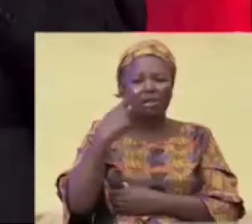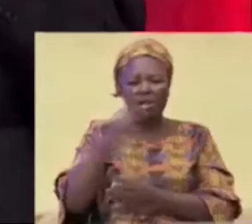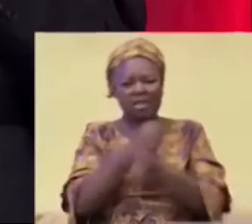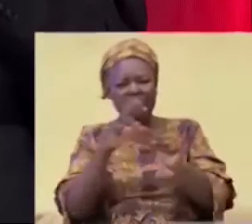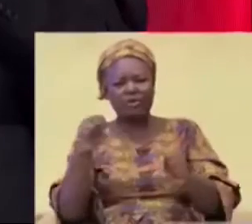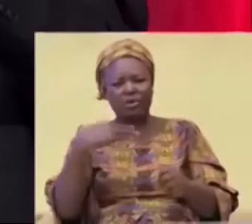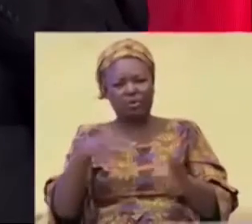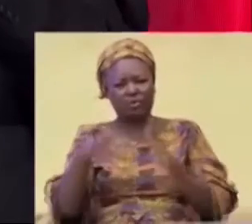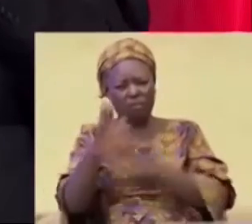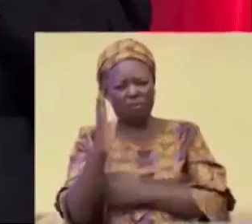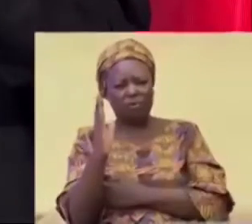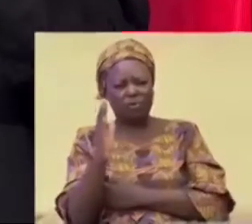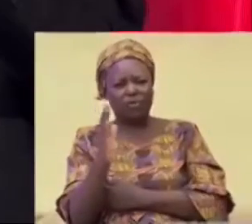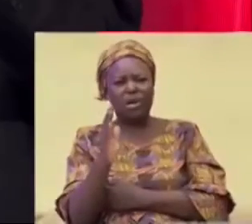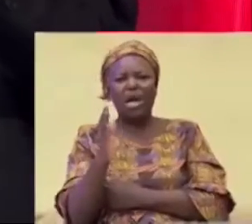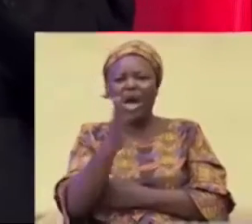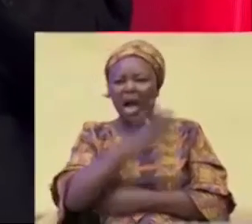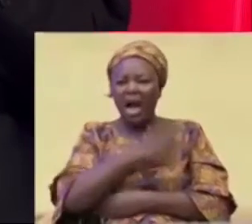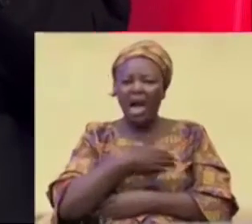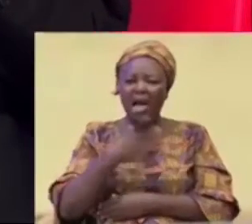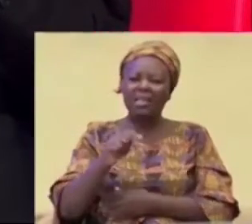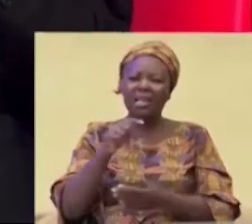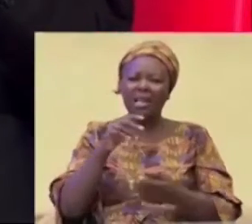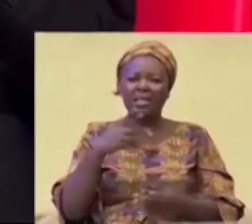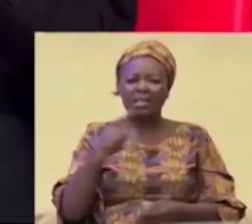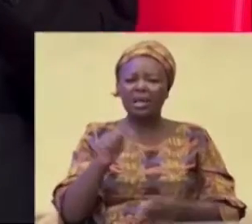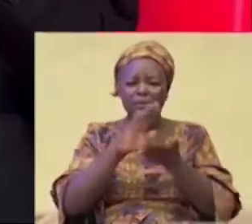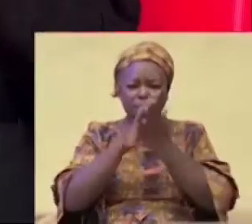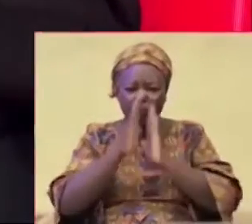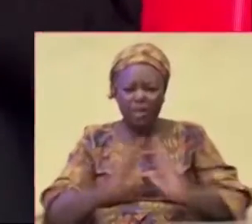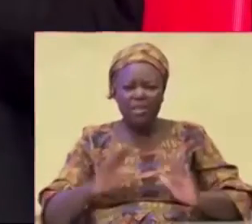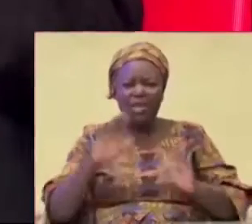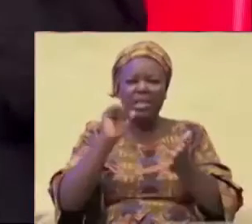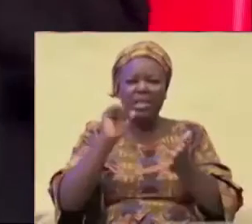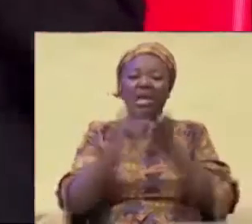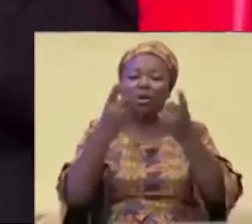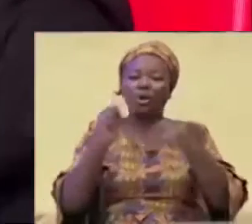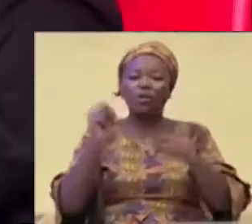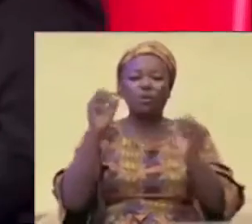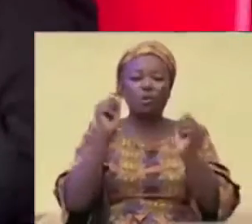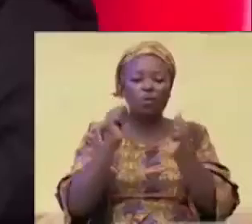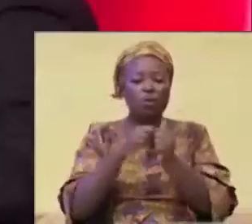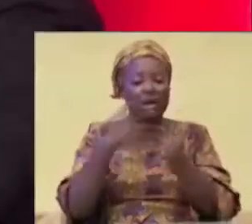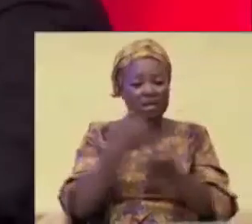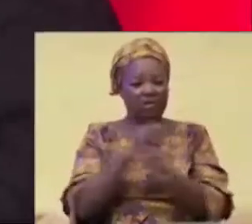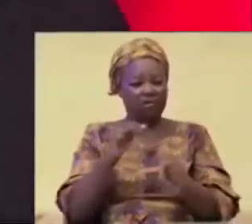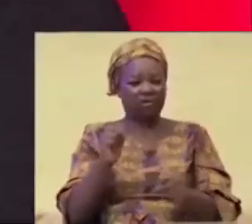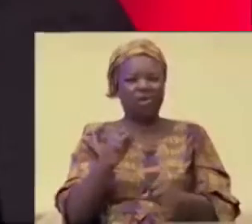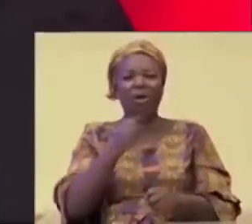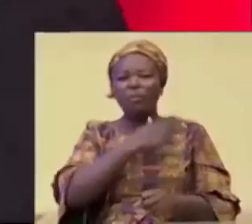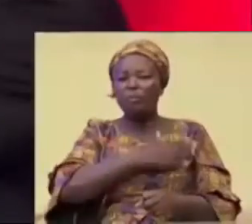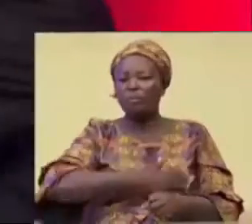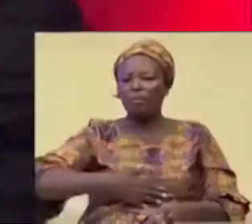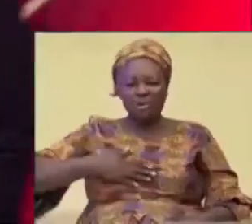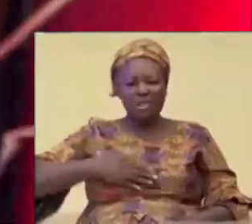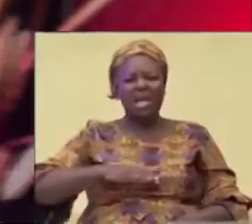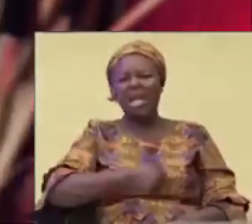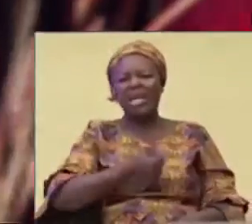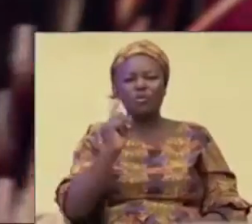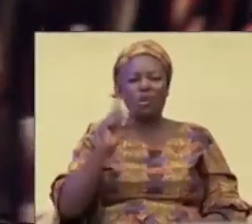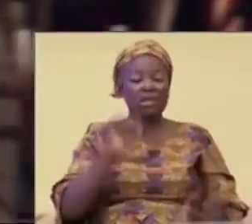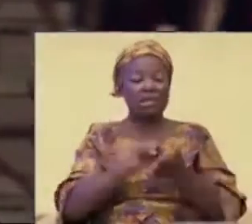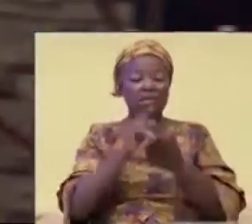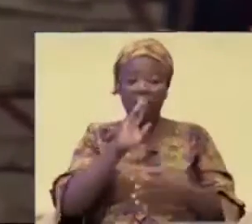God, the salvation of God, and the peace that comes with salvation. Wherever